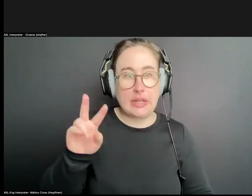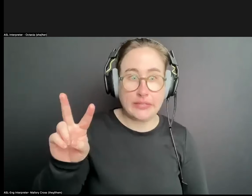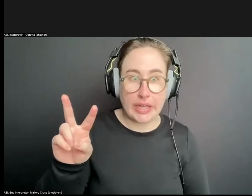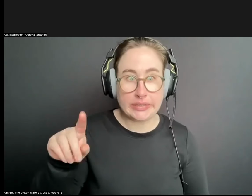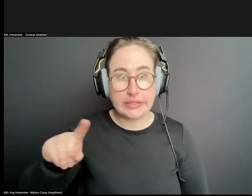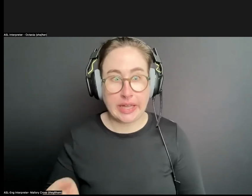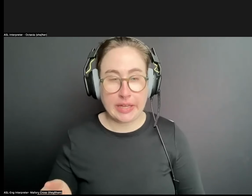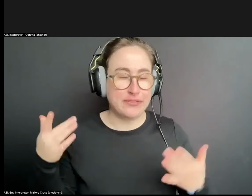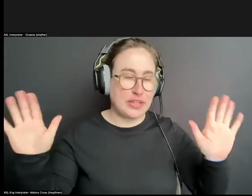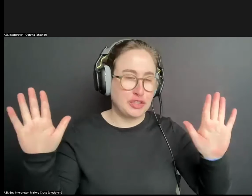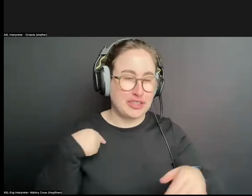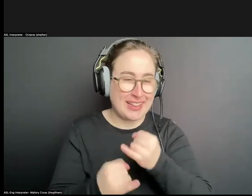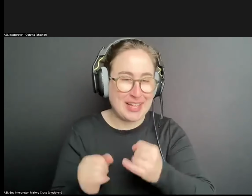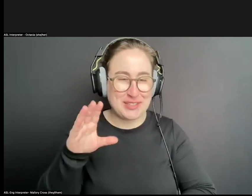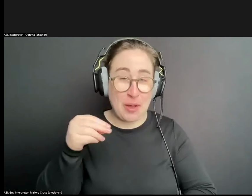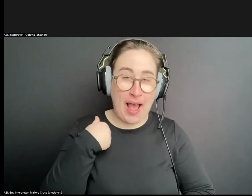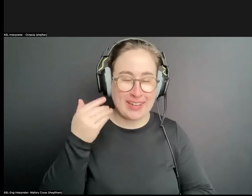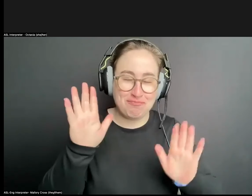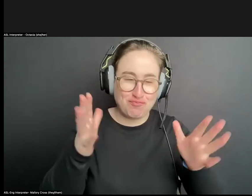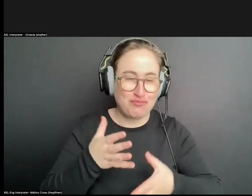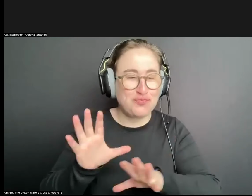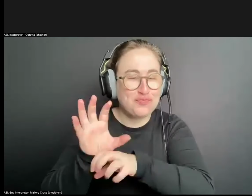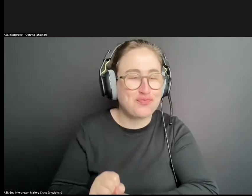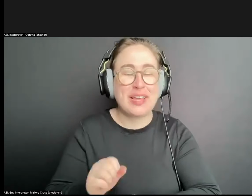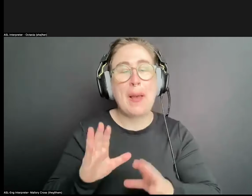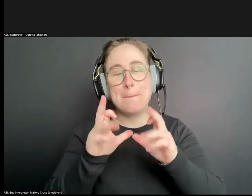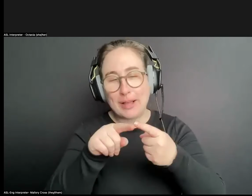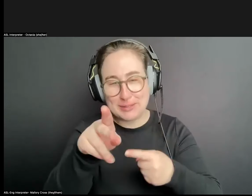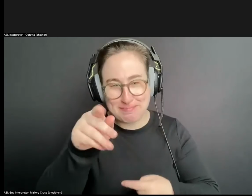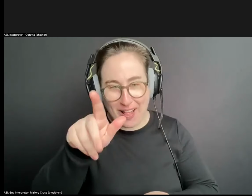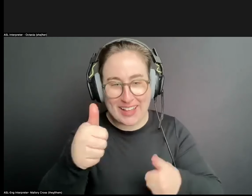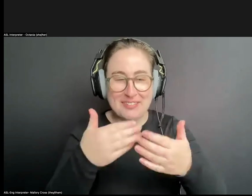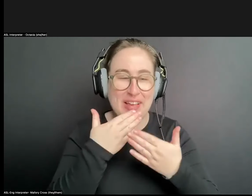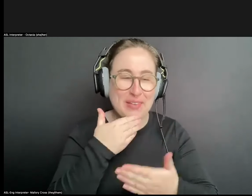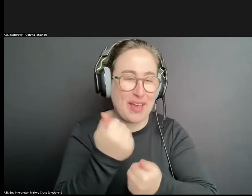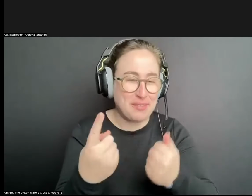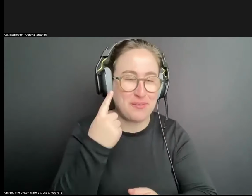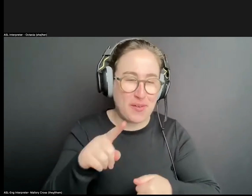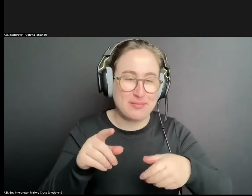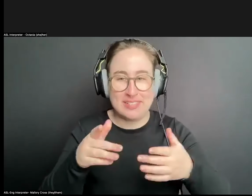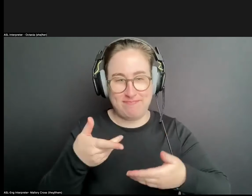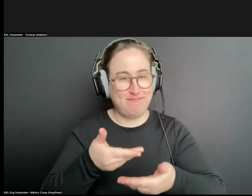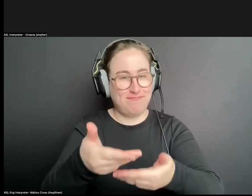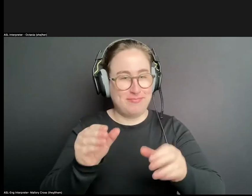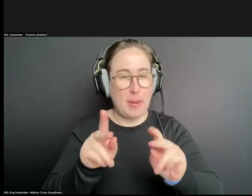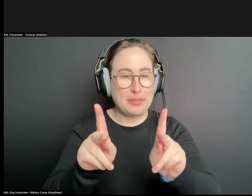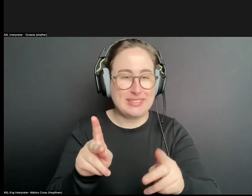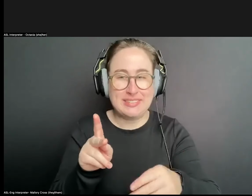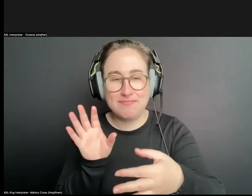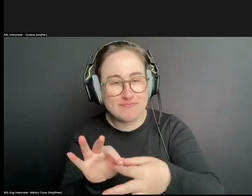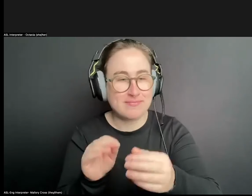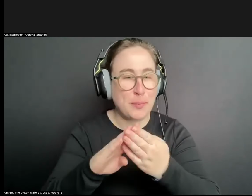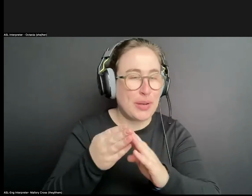way. So I'll get back to you, Paula. And thank you again for the opportunity to be in community with you all.